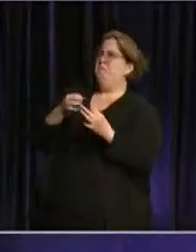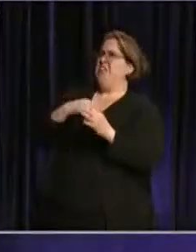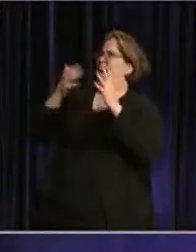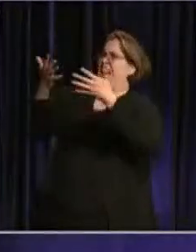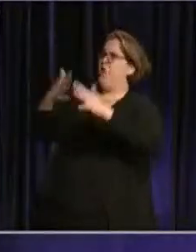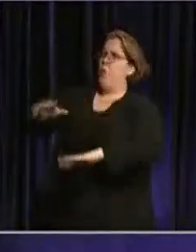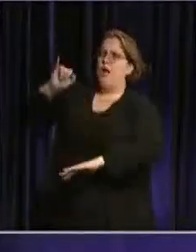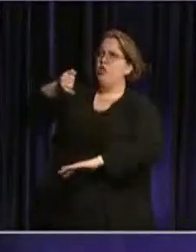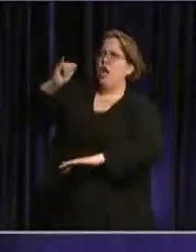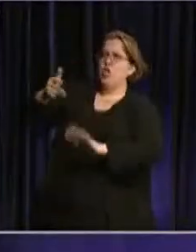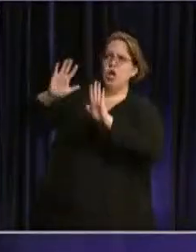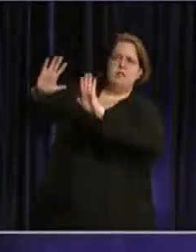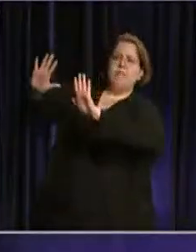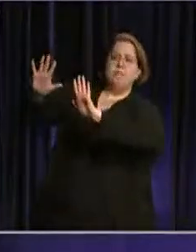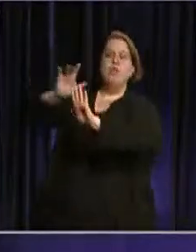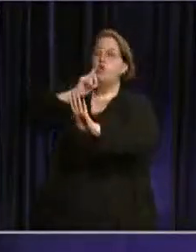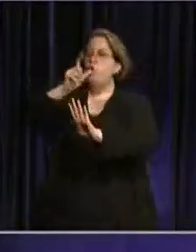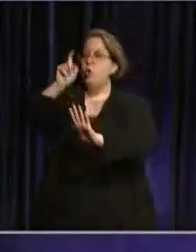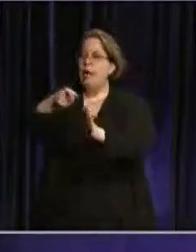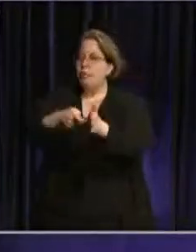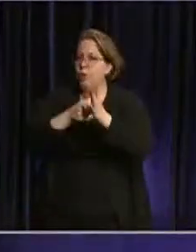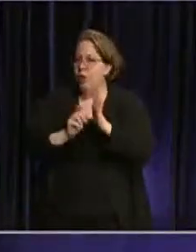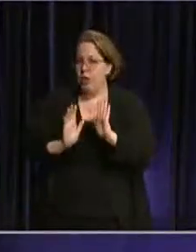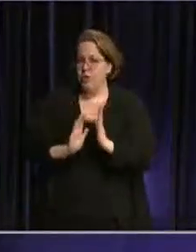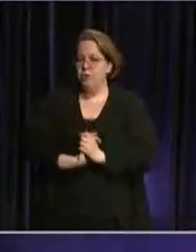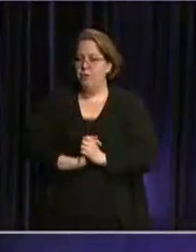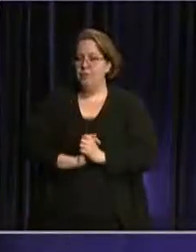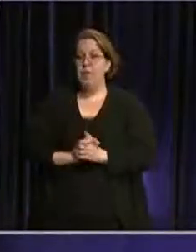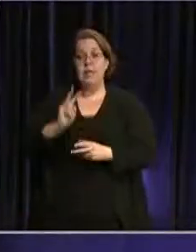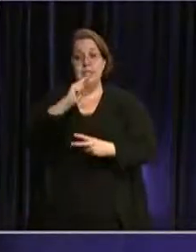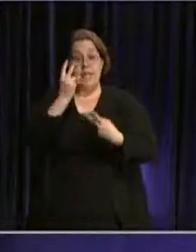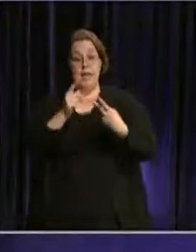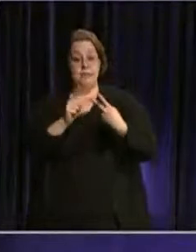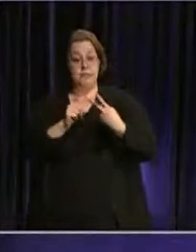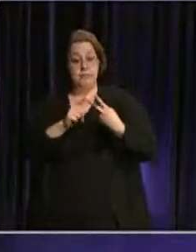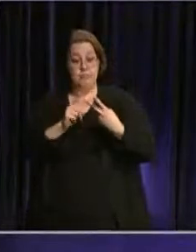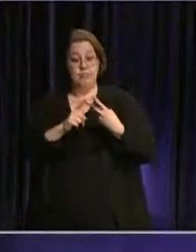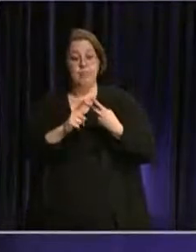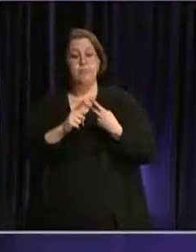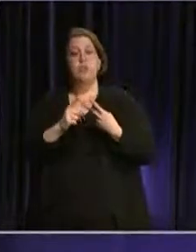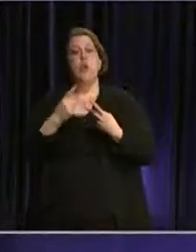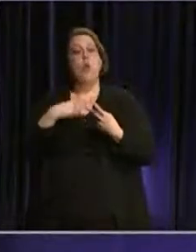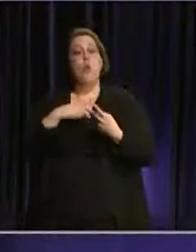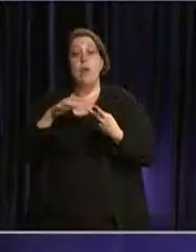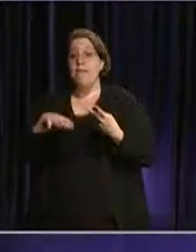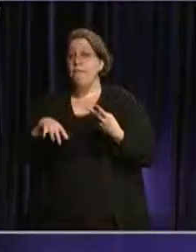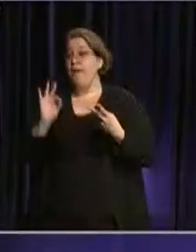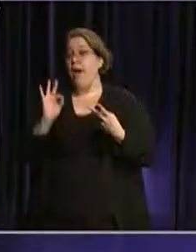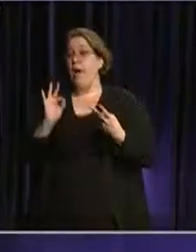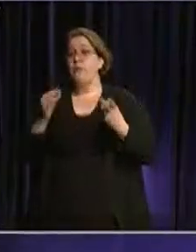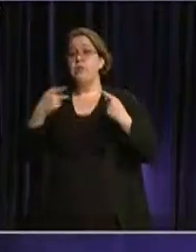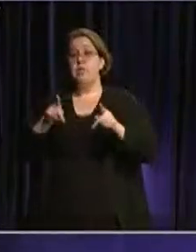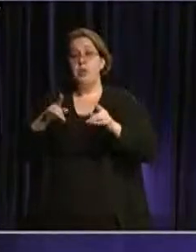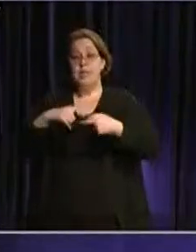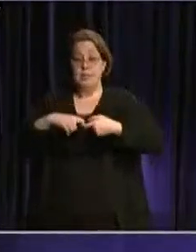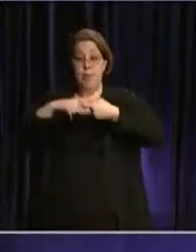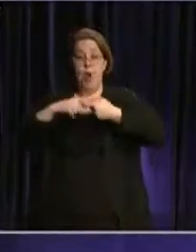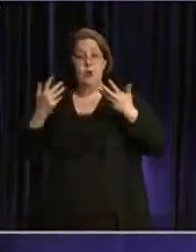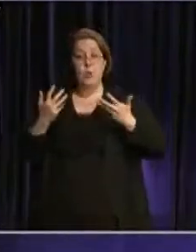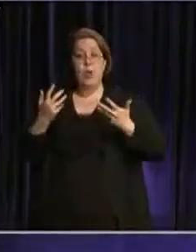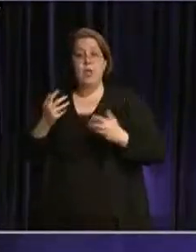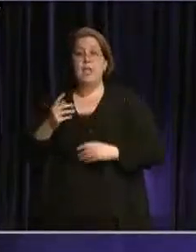& Johnson vaccine, you do not have to have it. The second thing is what we found during this pause is that